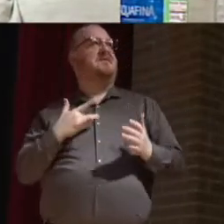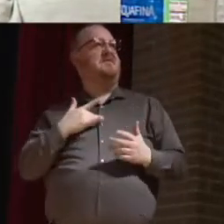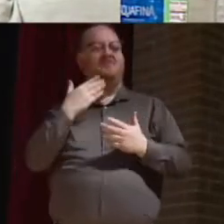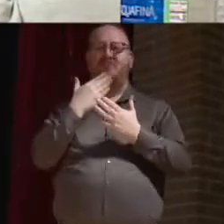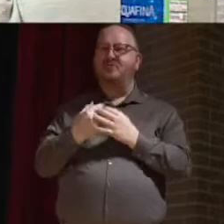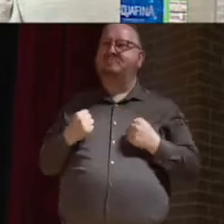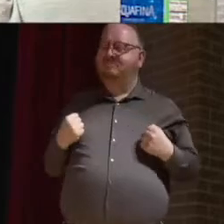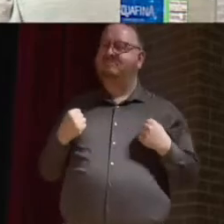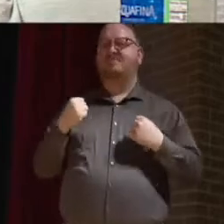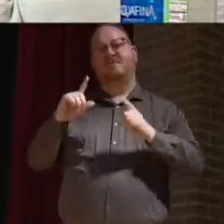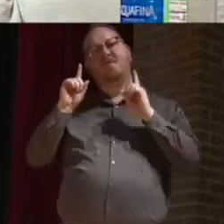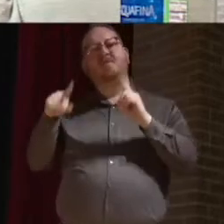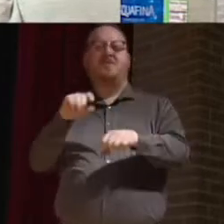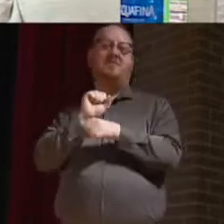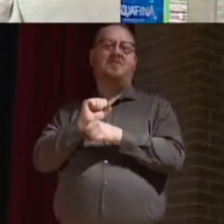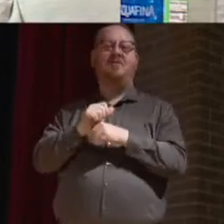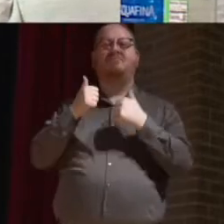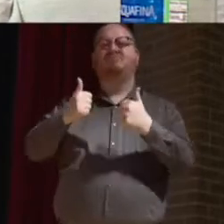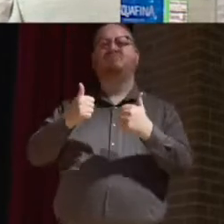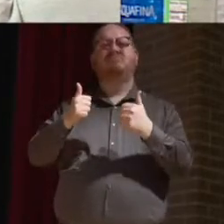you're probably in the right place.